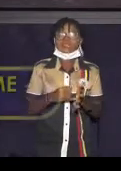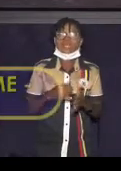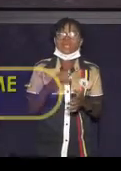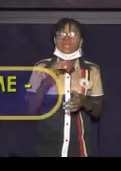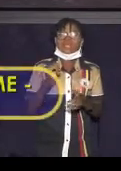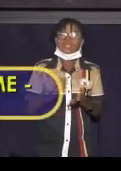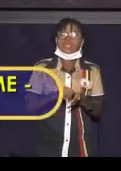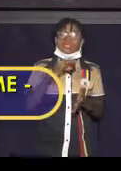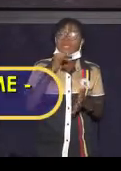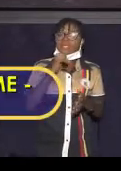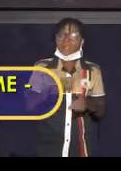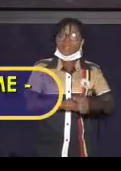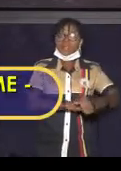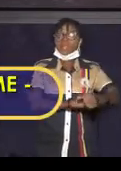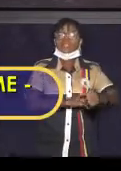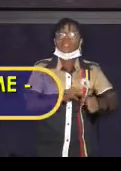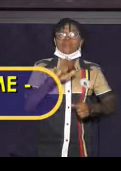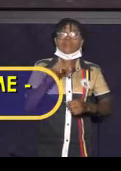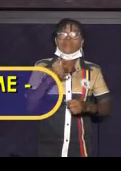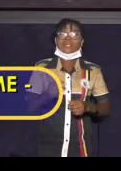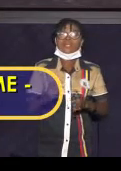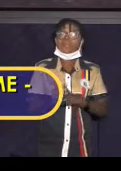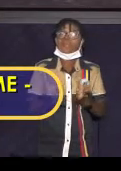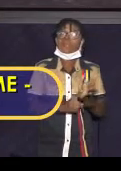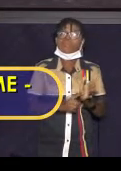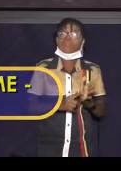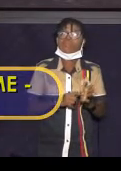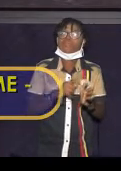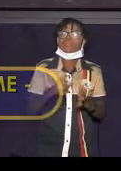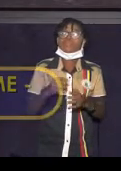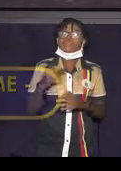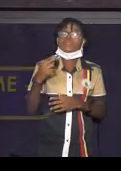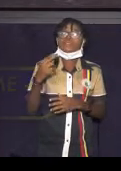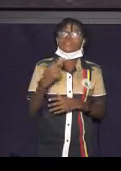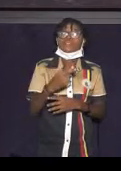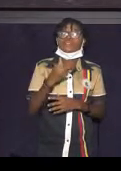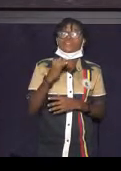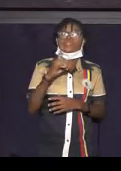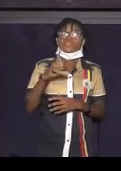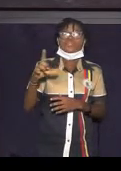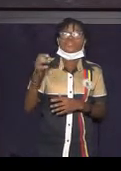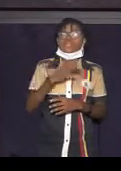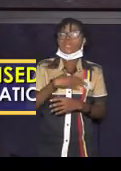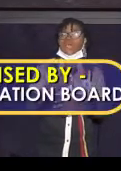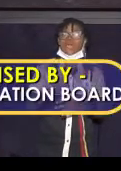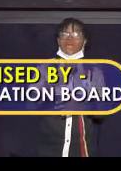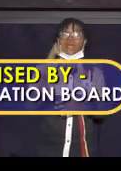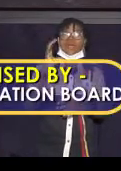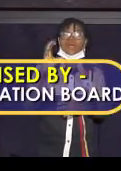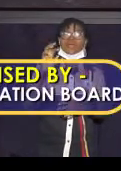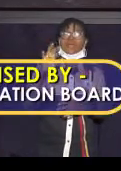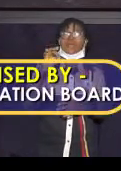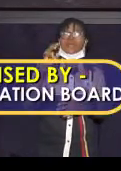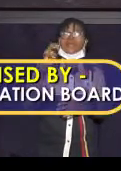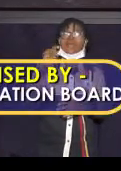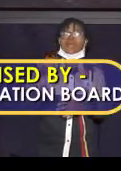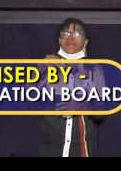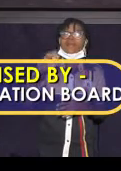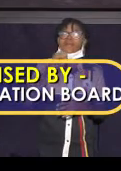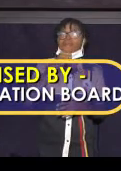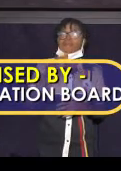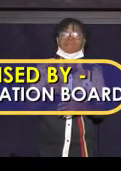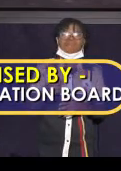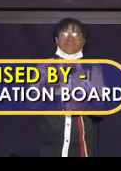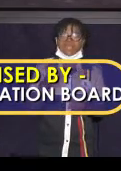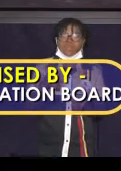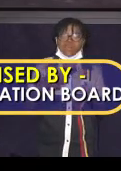guided by law or supported by law. Cheese and crumbs. When we talk about cheese and crumbs, that is talking about unnecessary